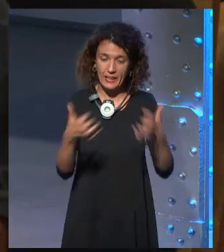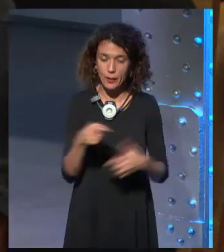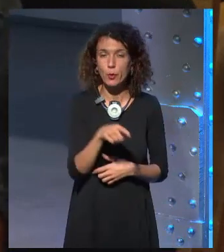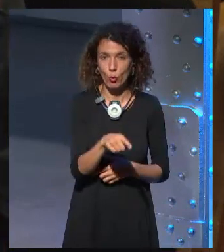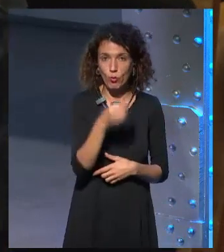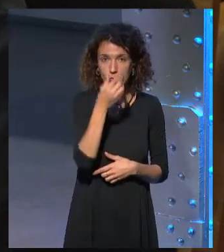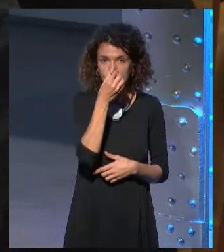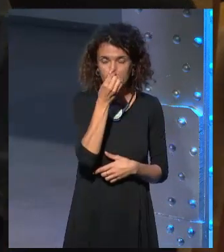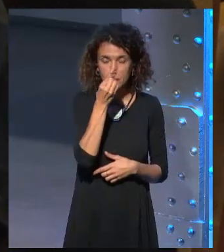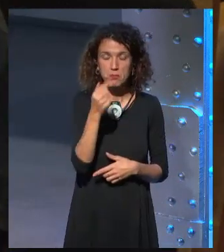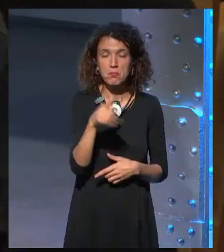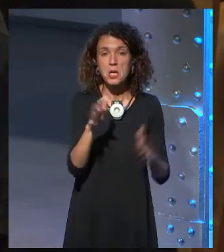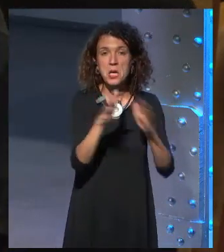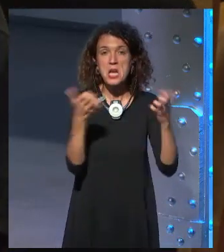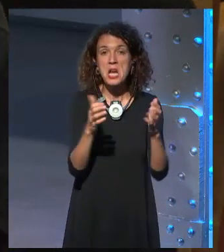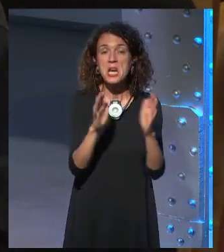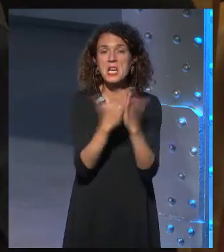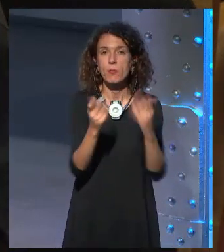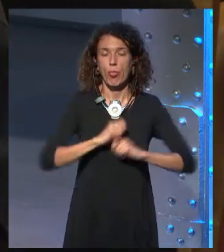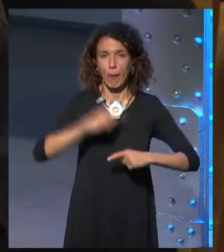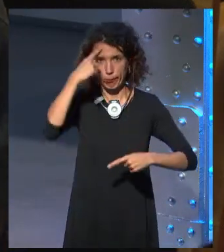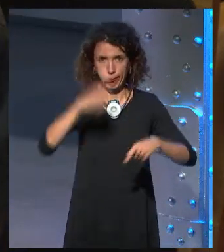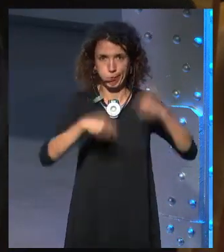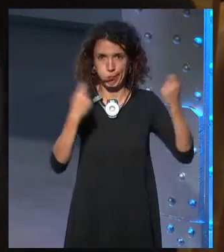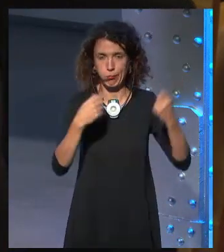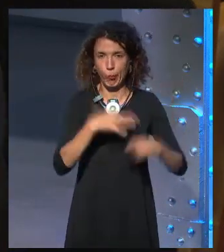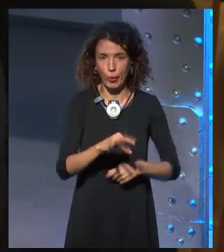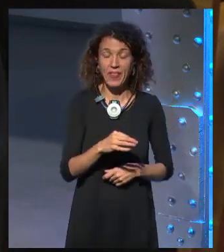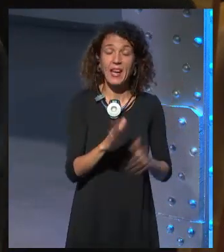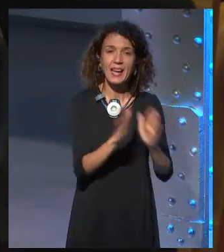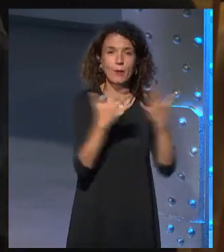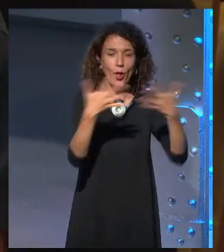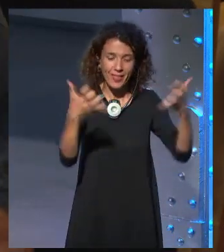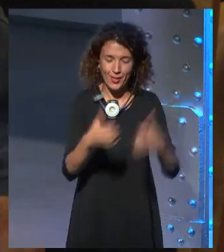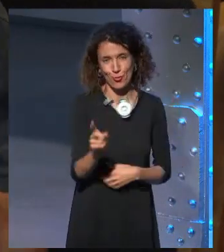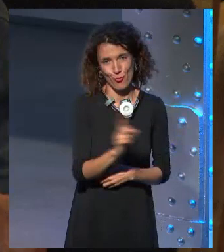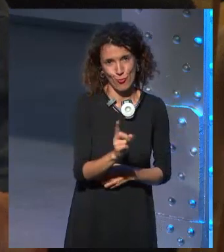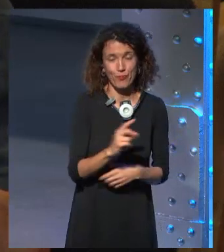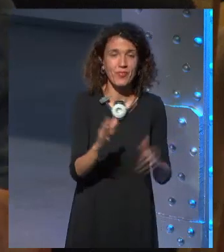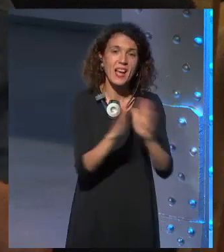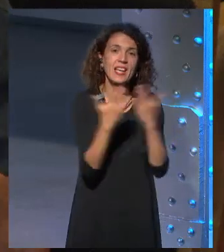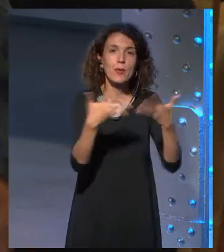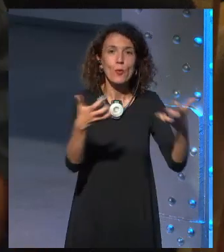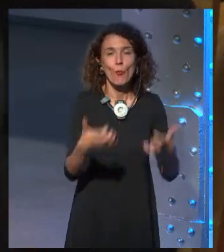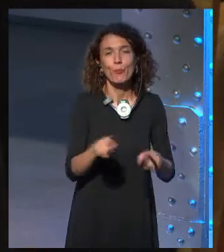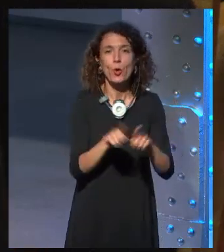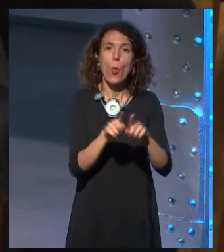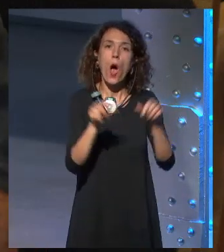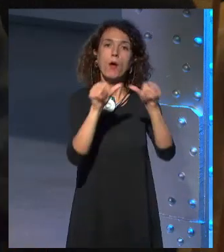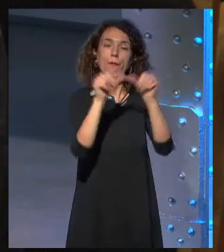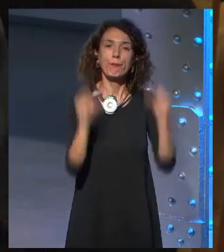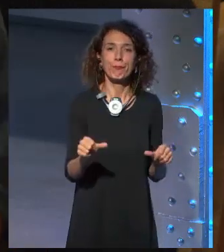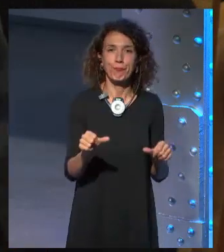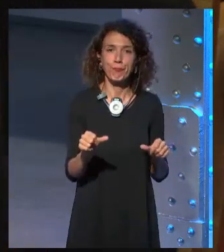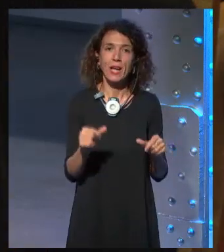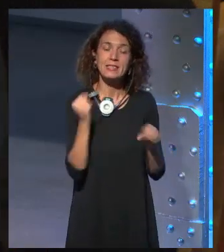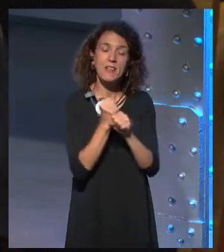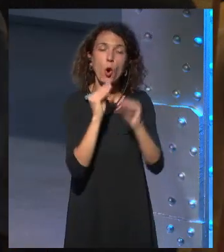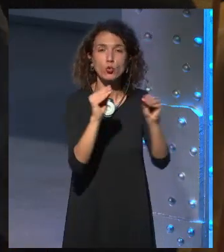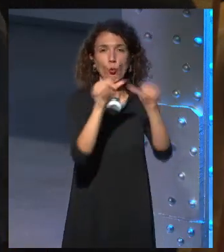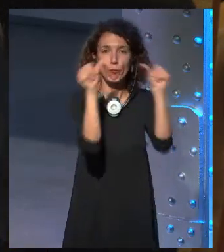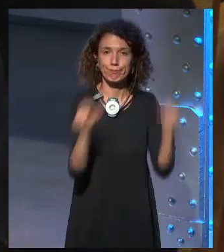interested. The teachers were another part, and the book might have displaced them, but not the textbook. The textbook was a